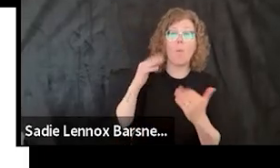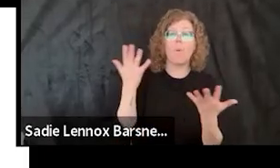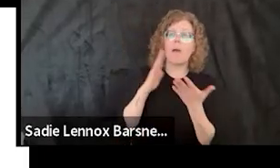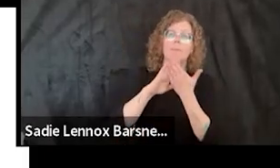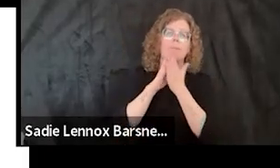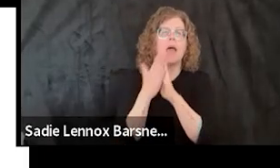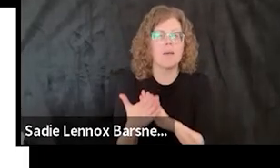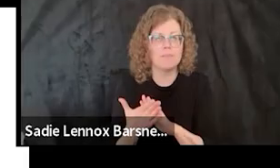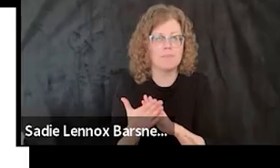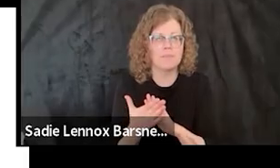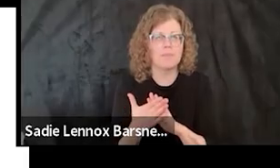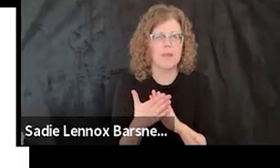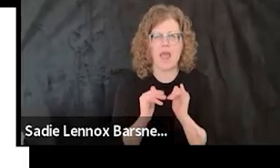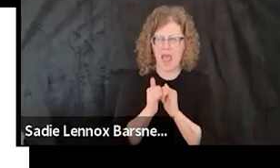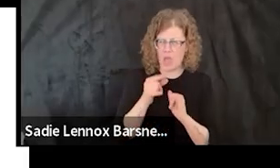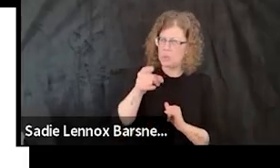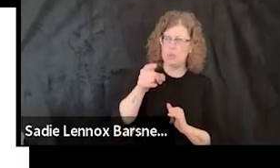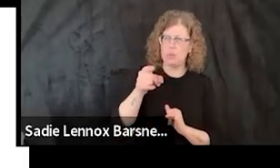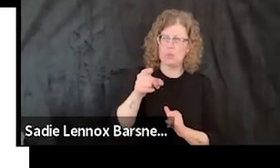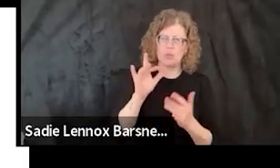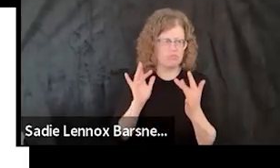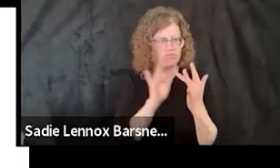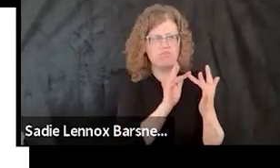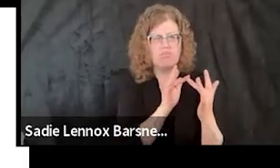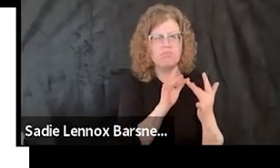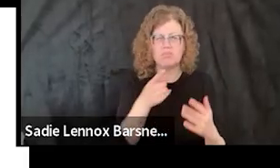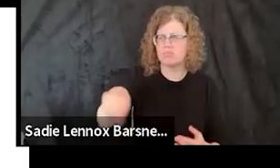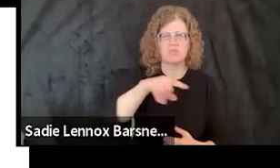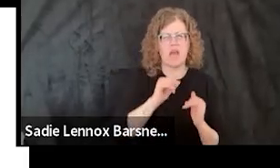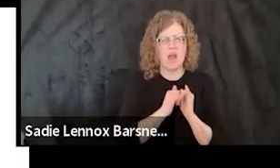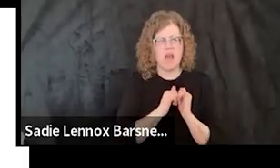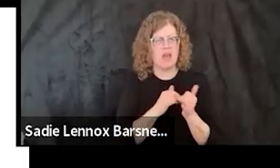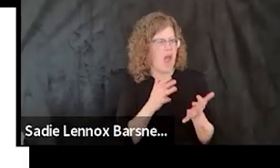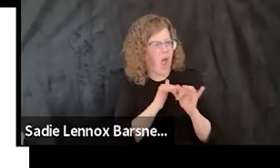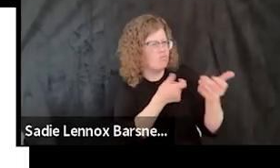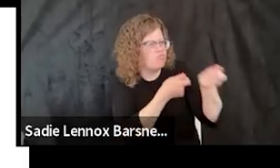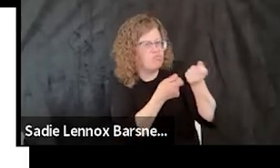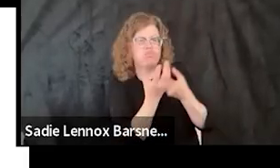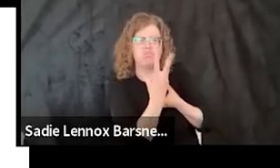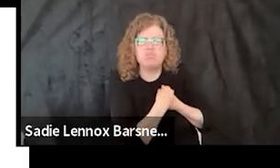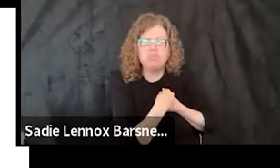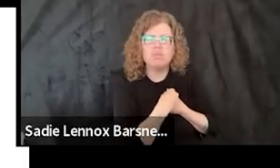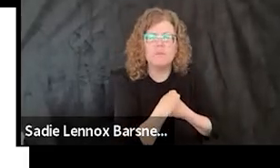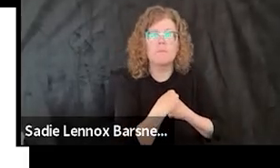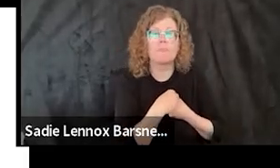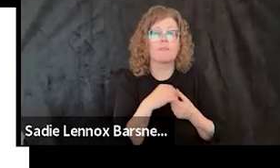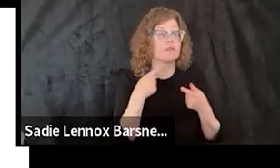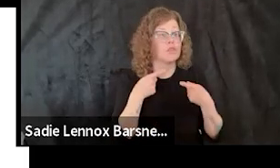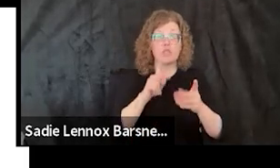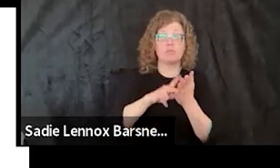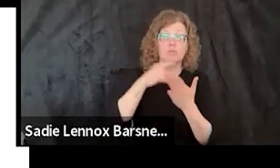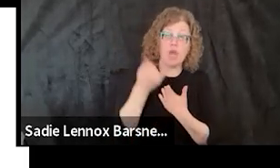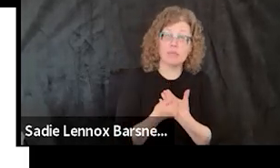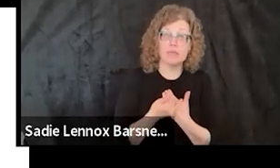or engage or simply consider them during this project or a phase of project. Defining your communities will allow you to